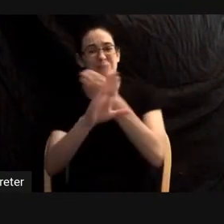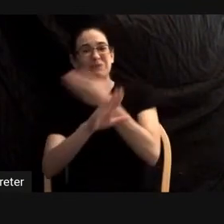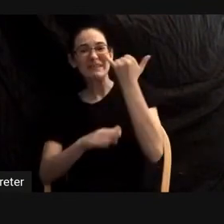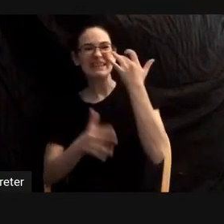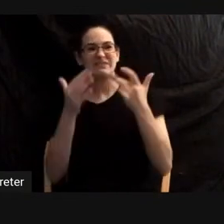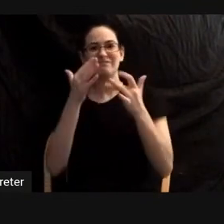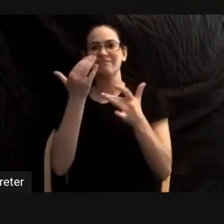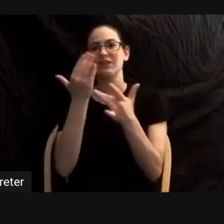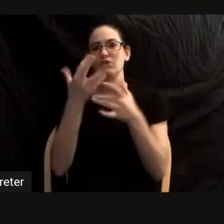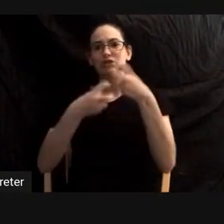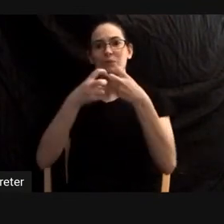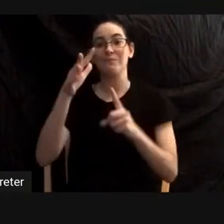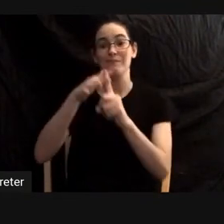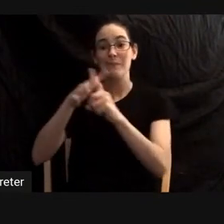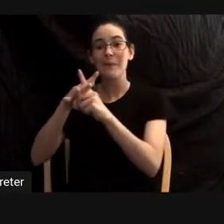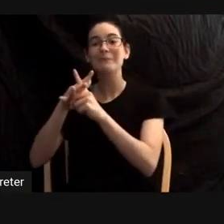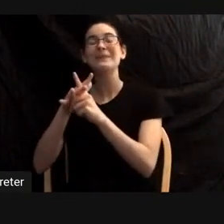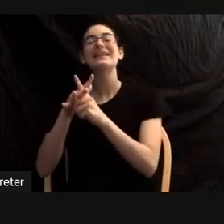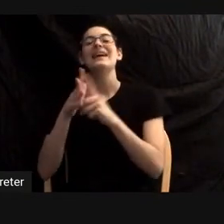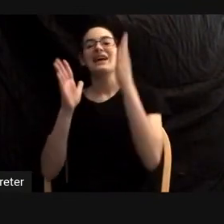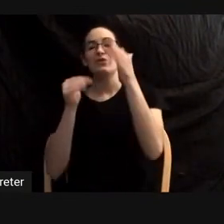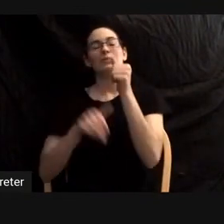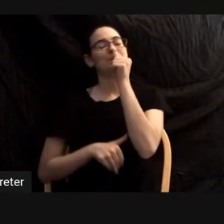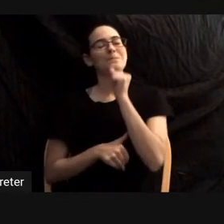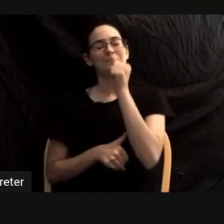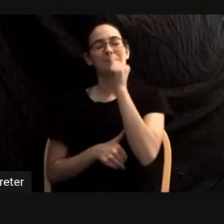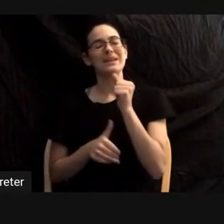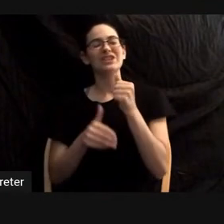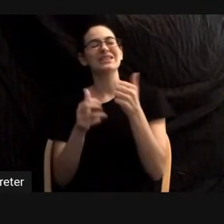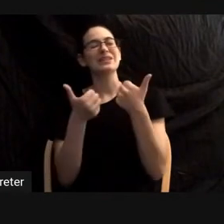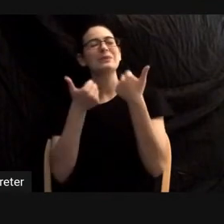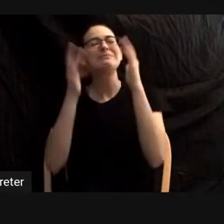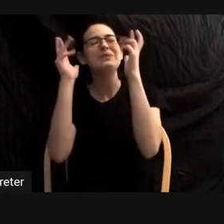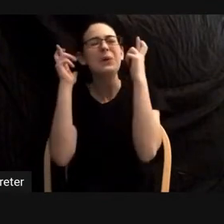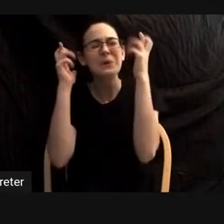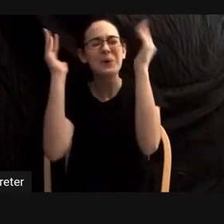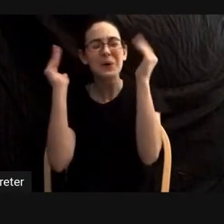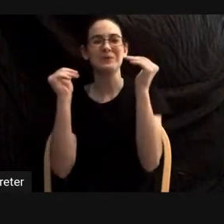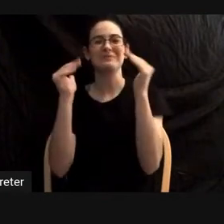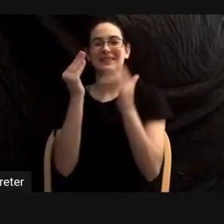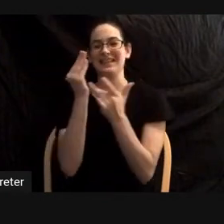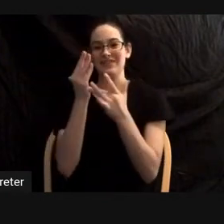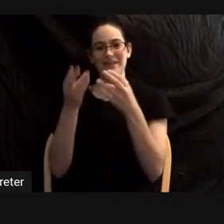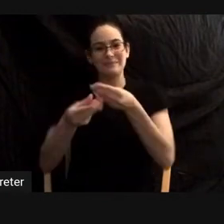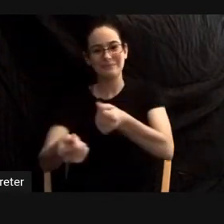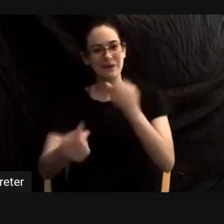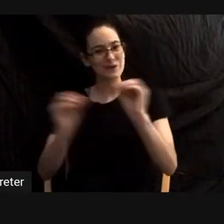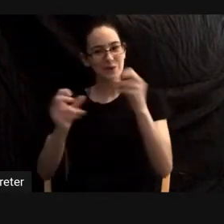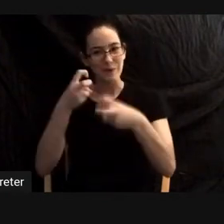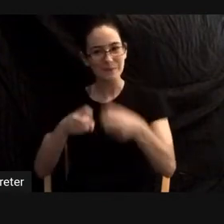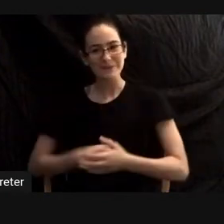technical issues that might pop up and hope you'll be patient with us as we pray to the internet gods. Today, we have our